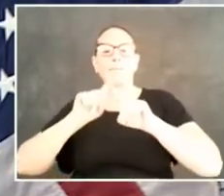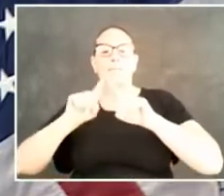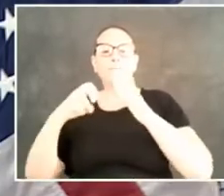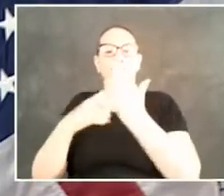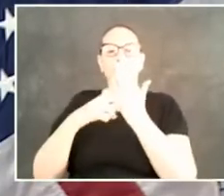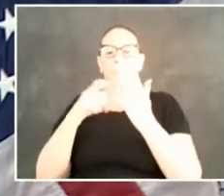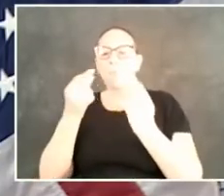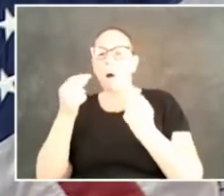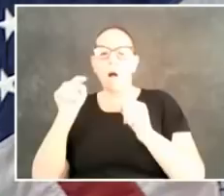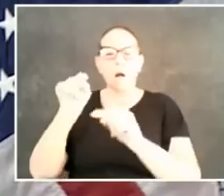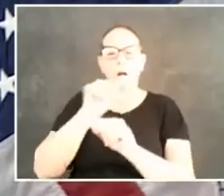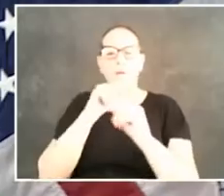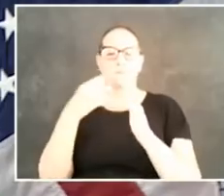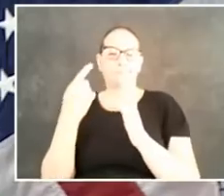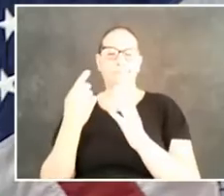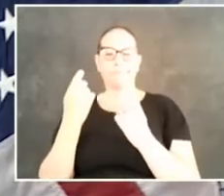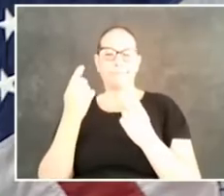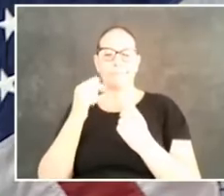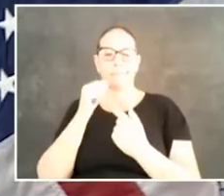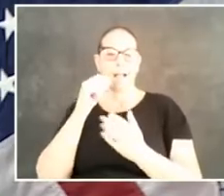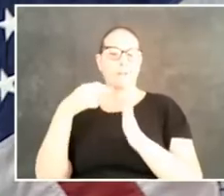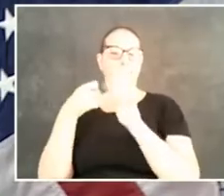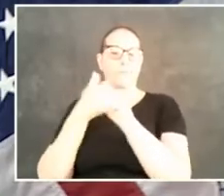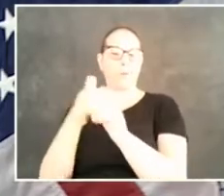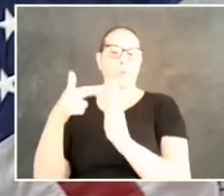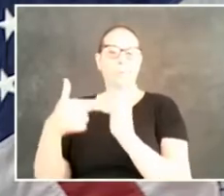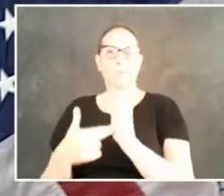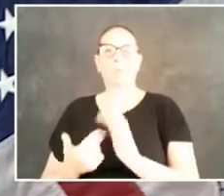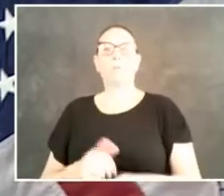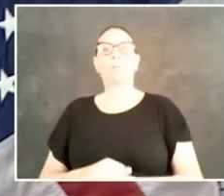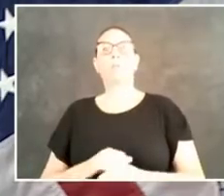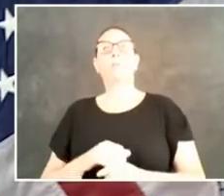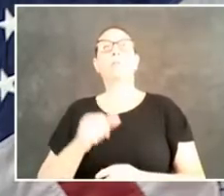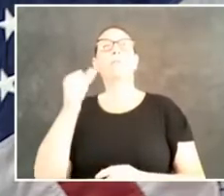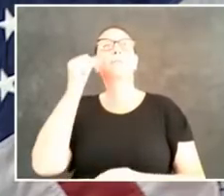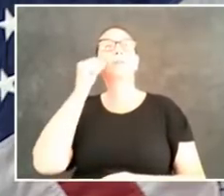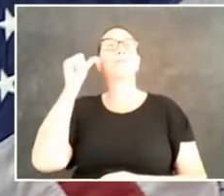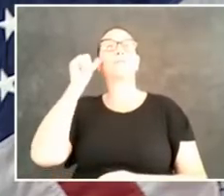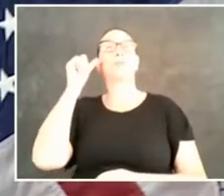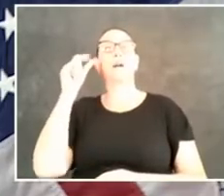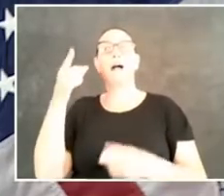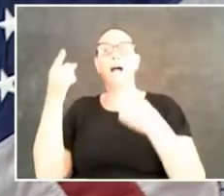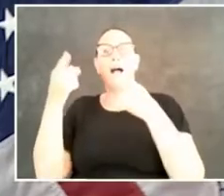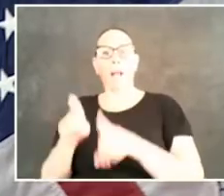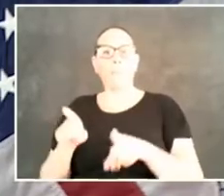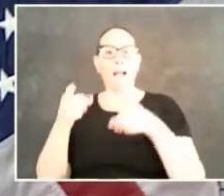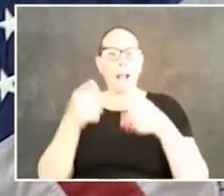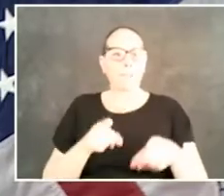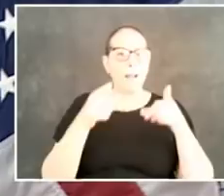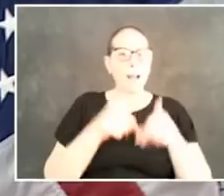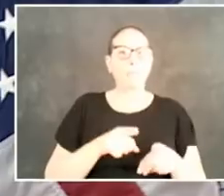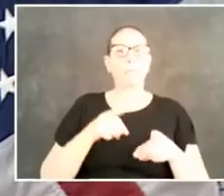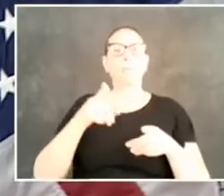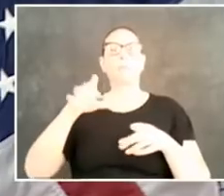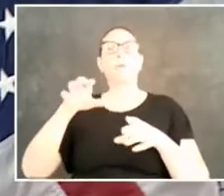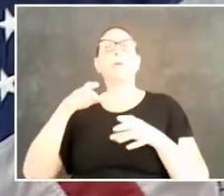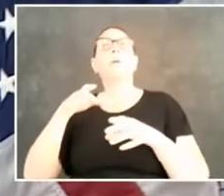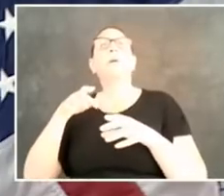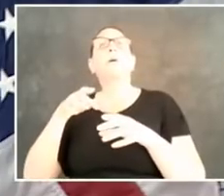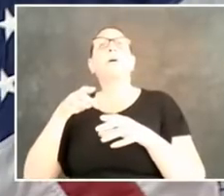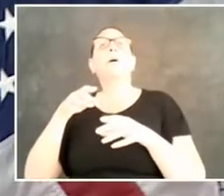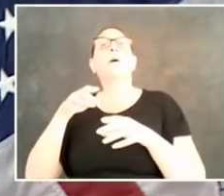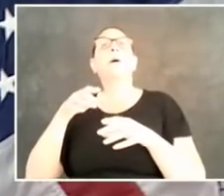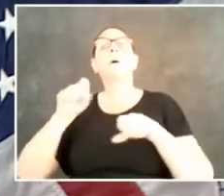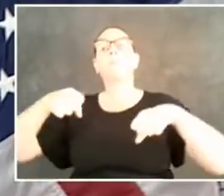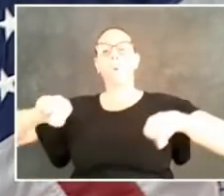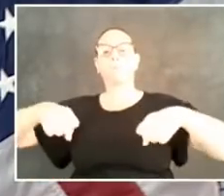count for motorcycles in that incident, as well as other incidents in the city. That's more for the moving violation and